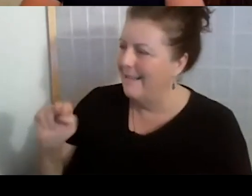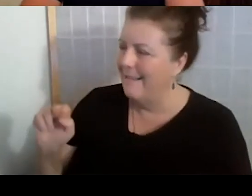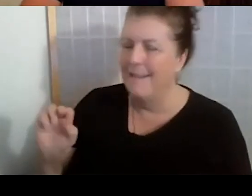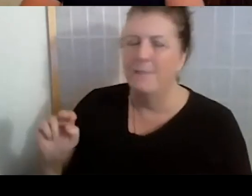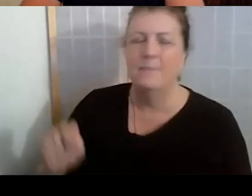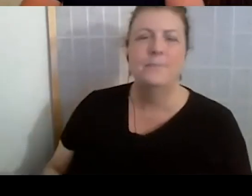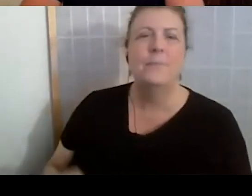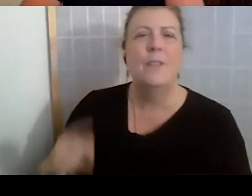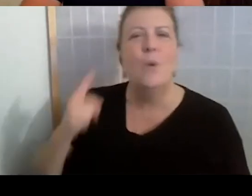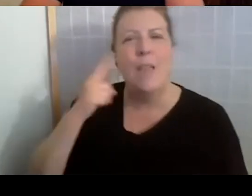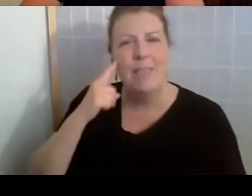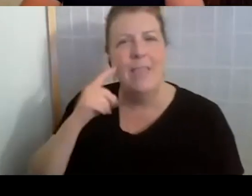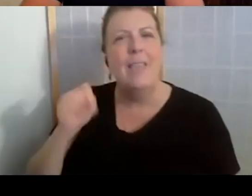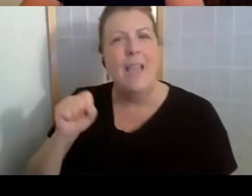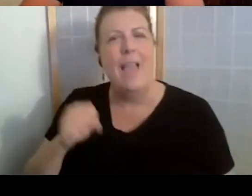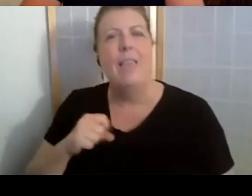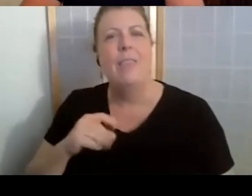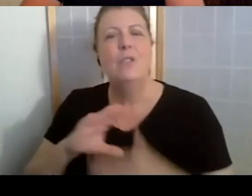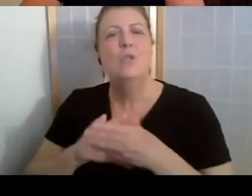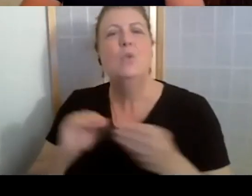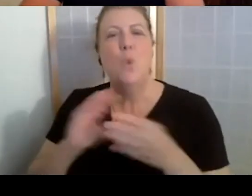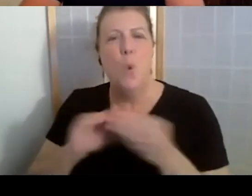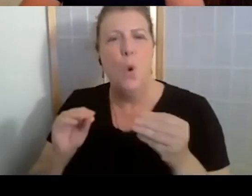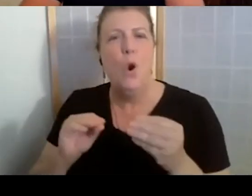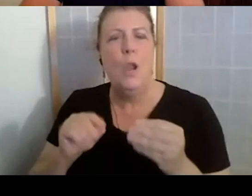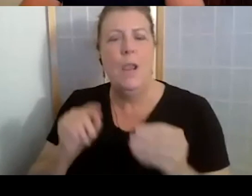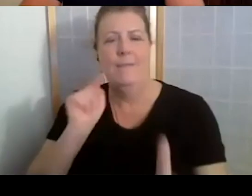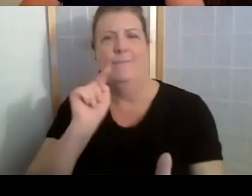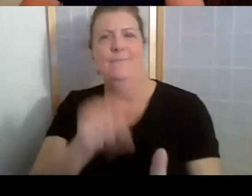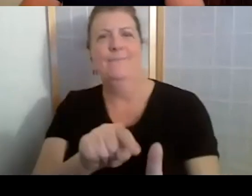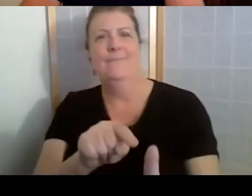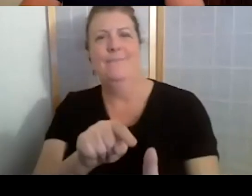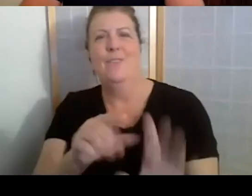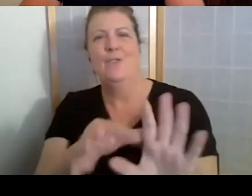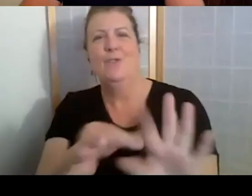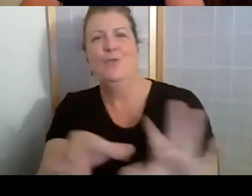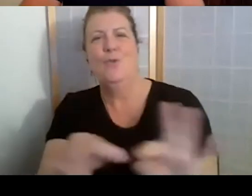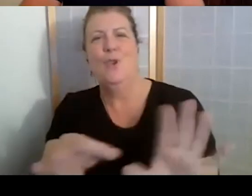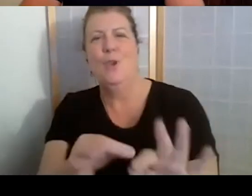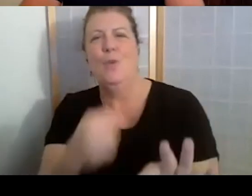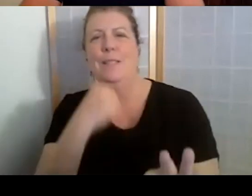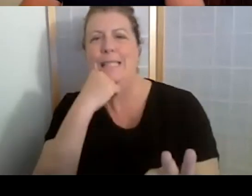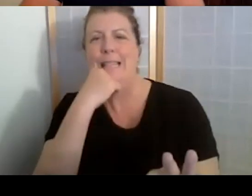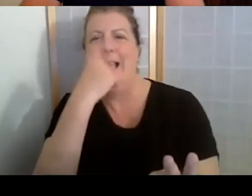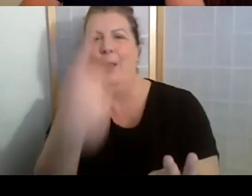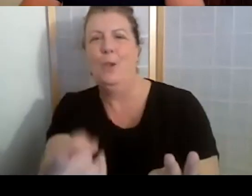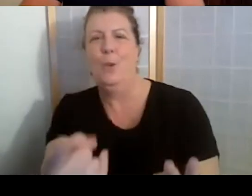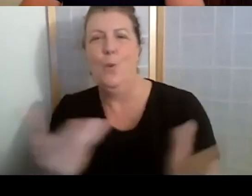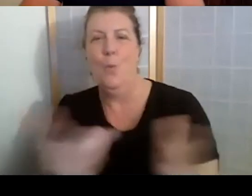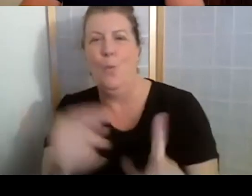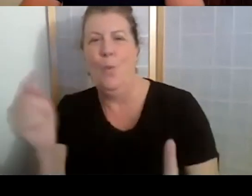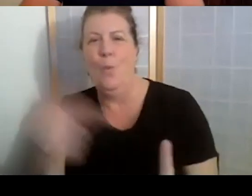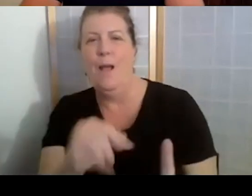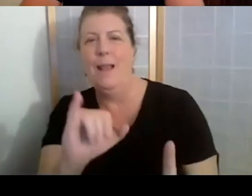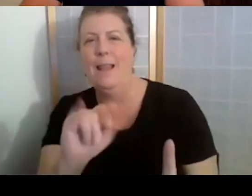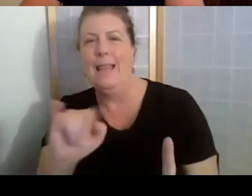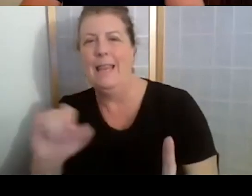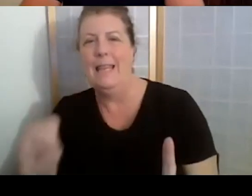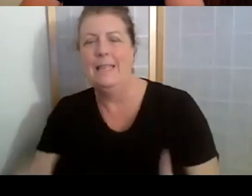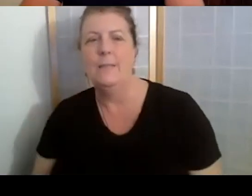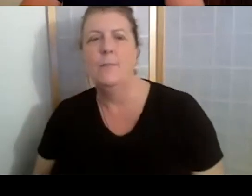So I think the story tells you what it wants to be. Yeah. Cord, you toggle between half hour and